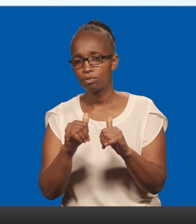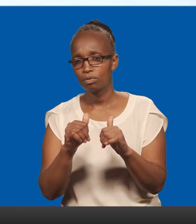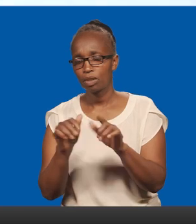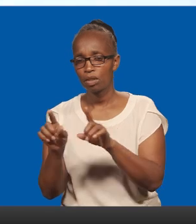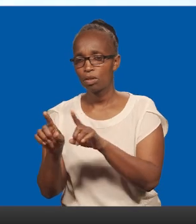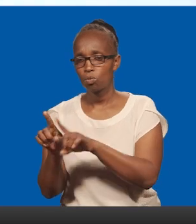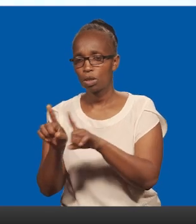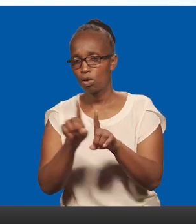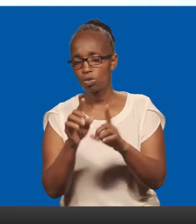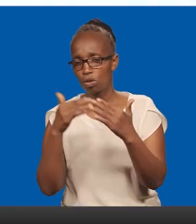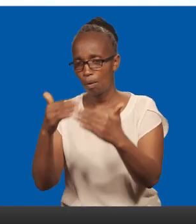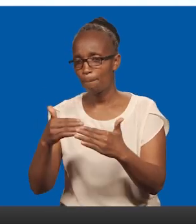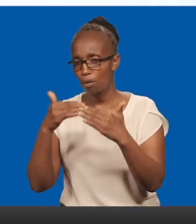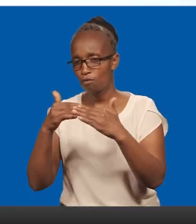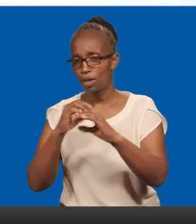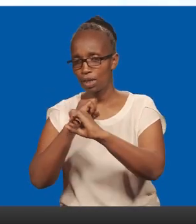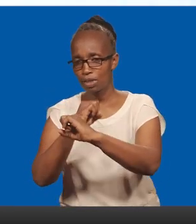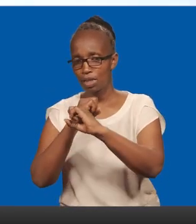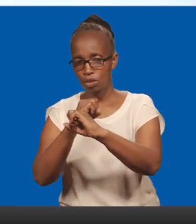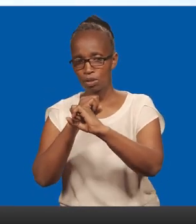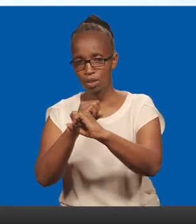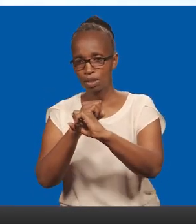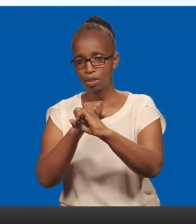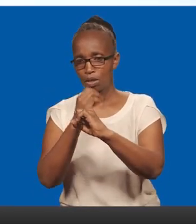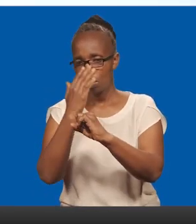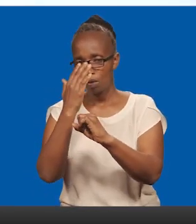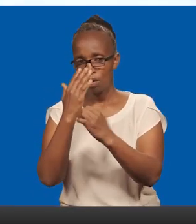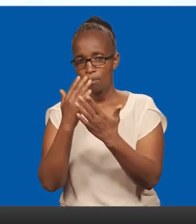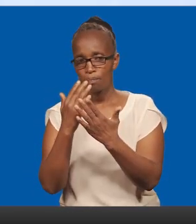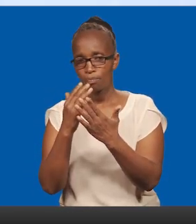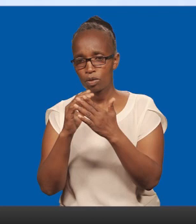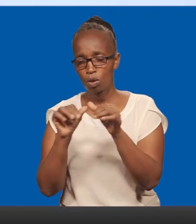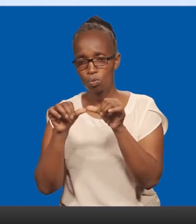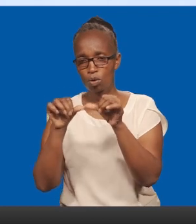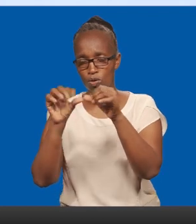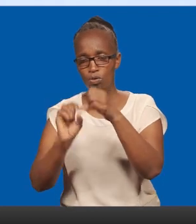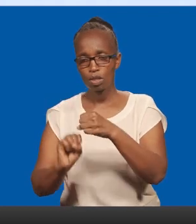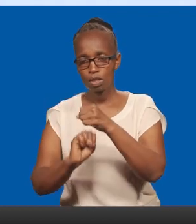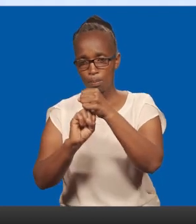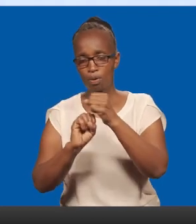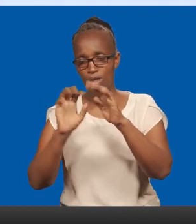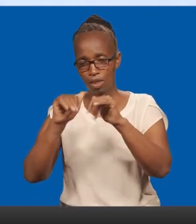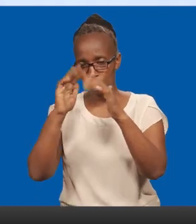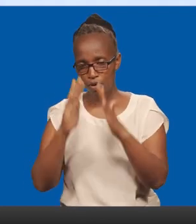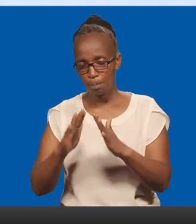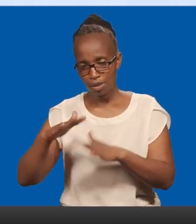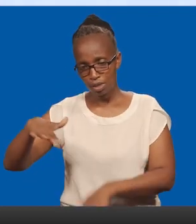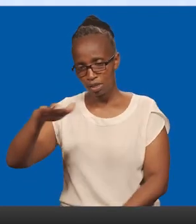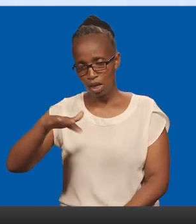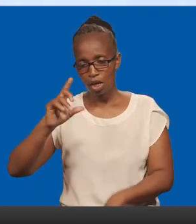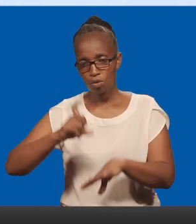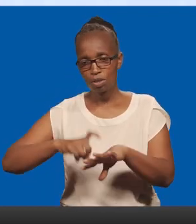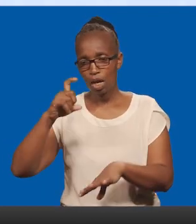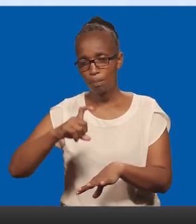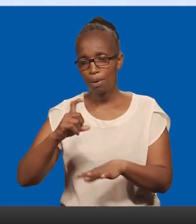production. We'll also offer security from risks due to natural calamities. We will support smallholder farmers here in Embu and